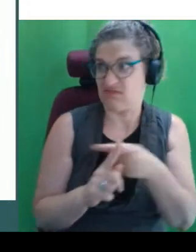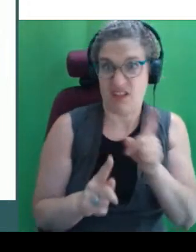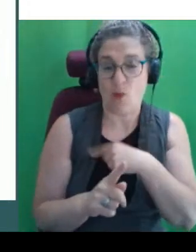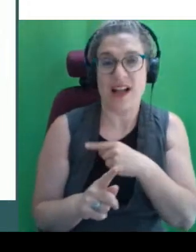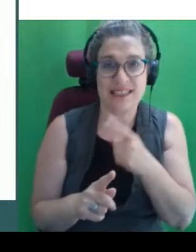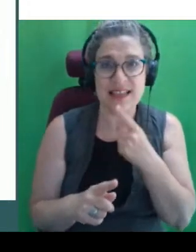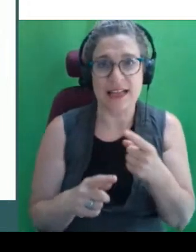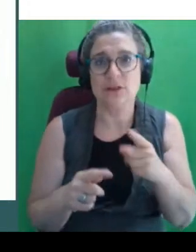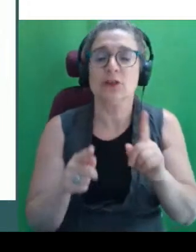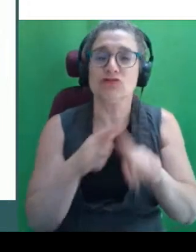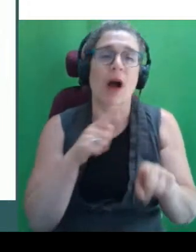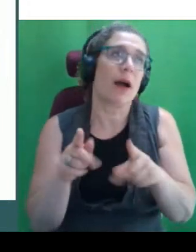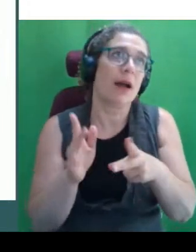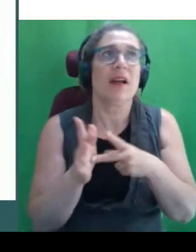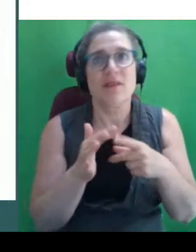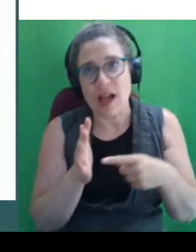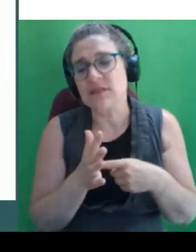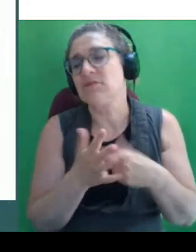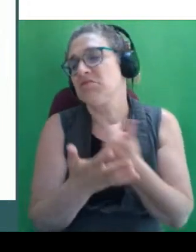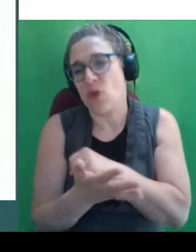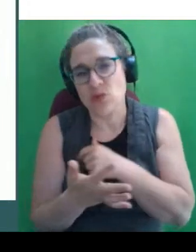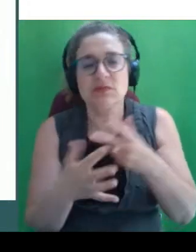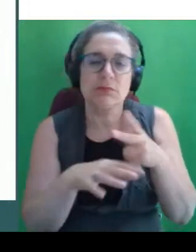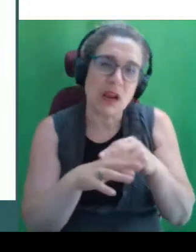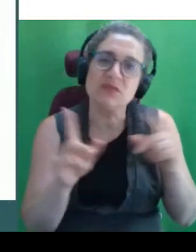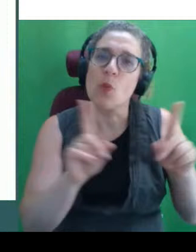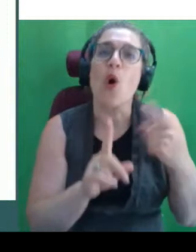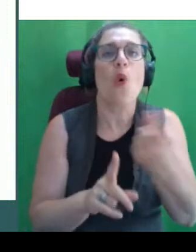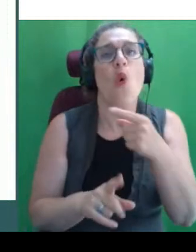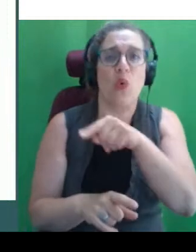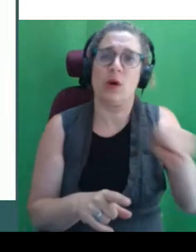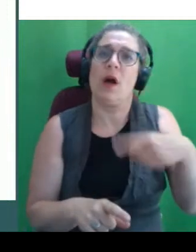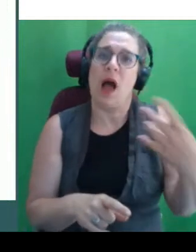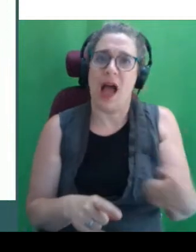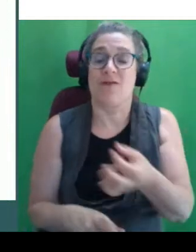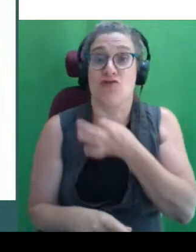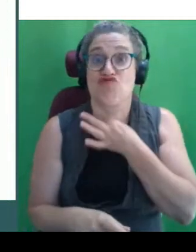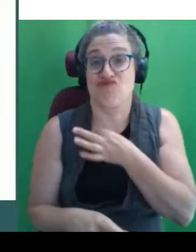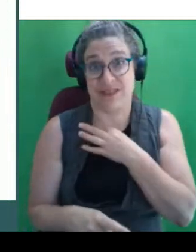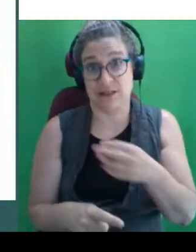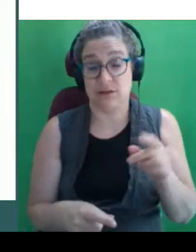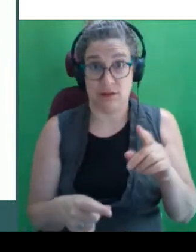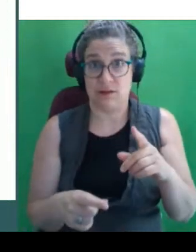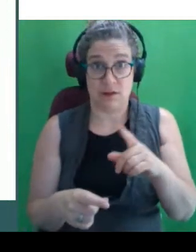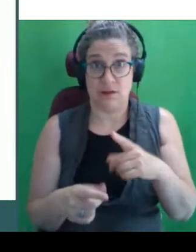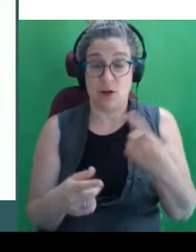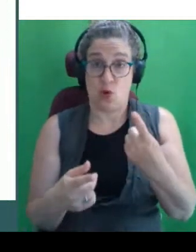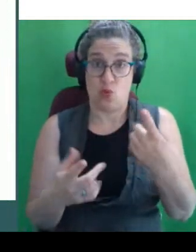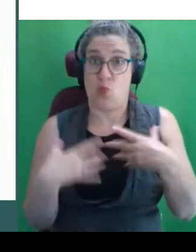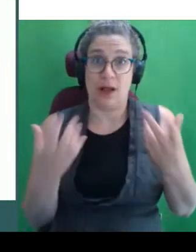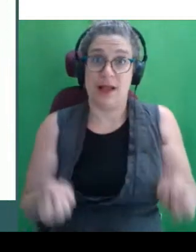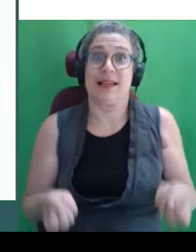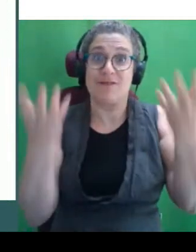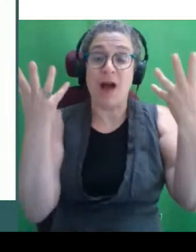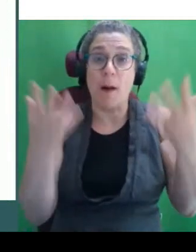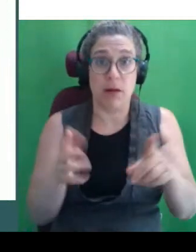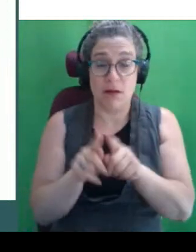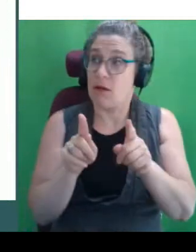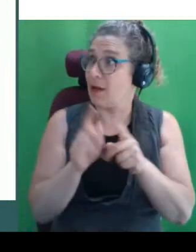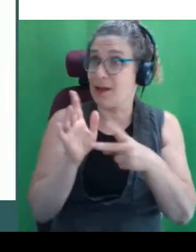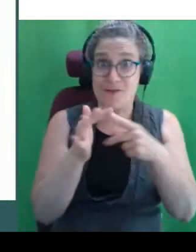vets who are at risk of having to give up their small animal